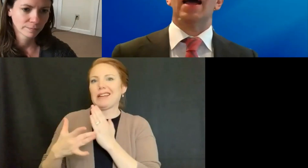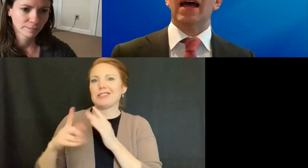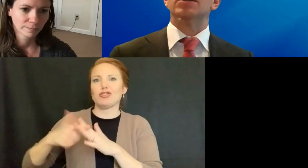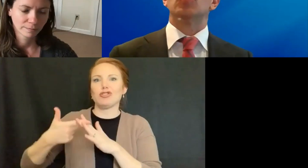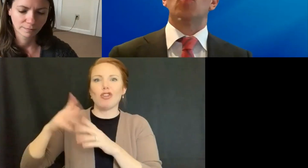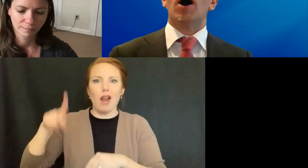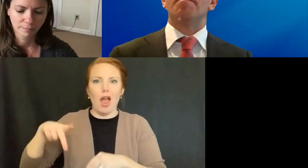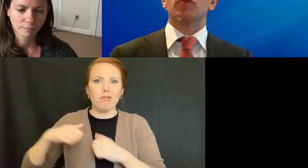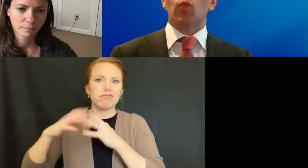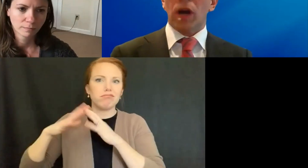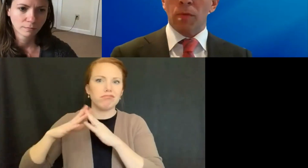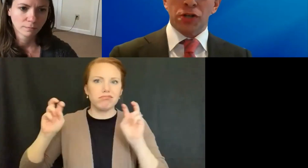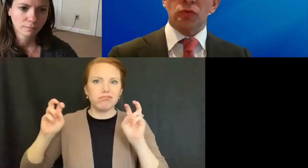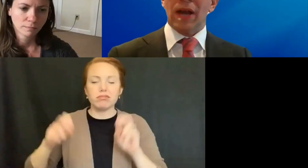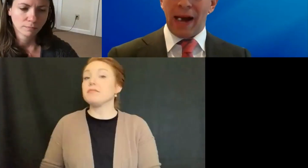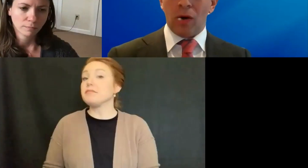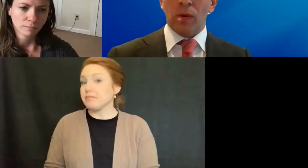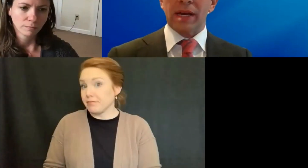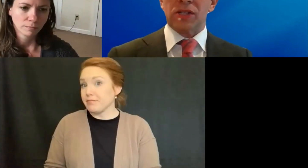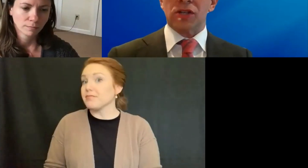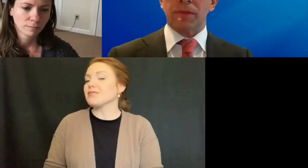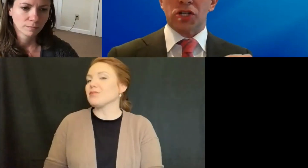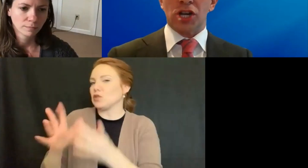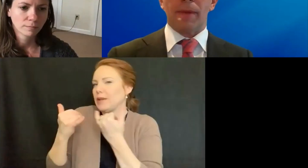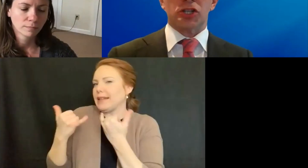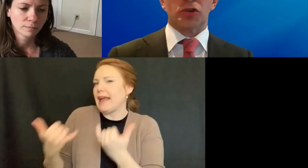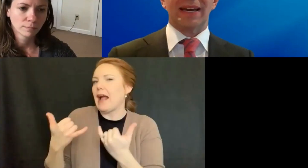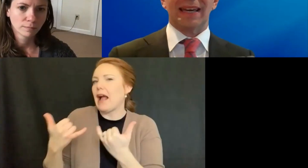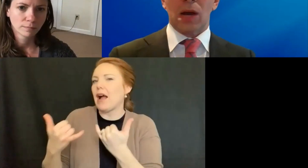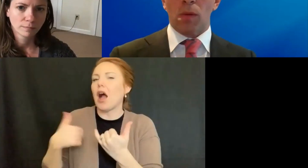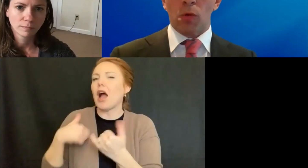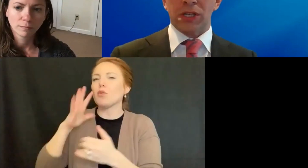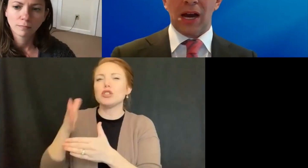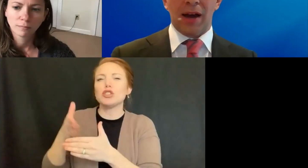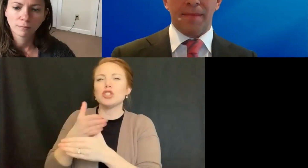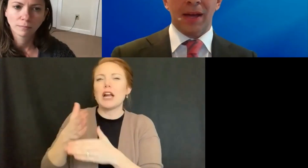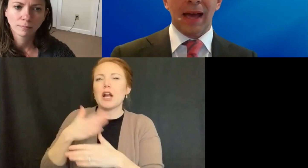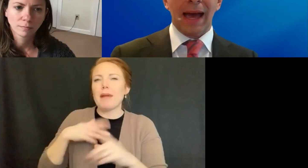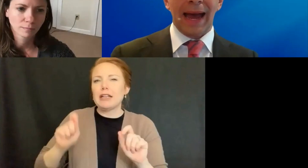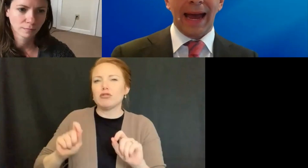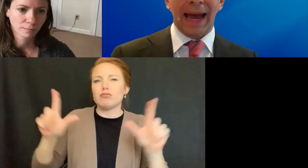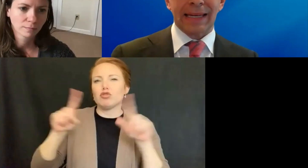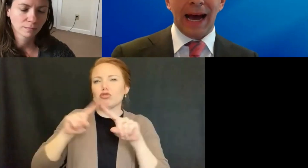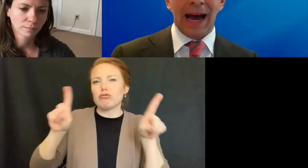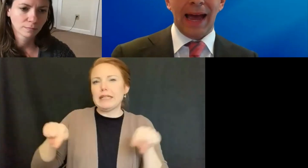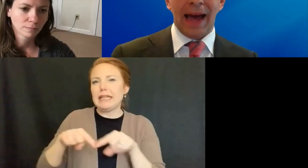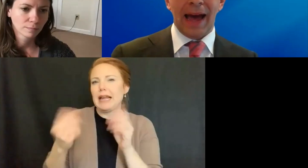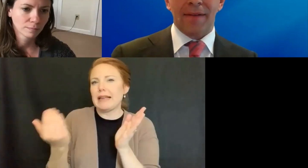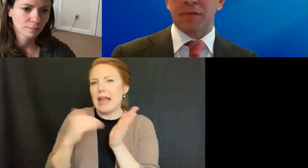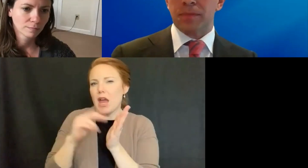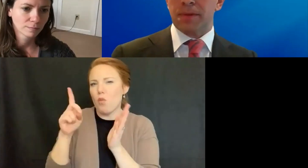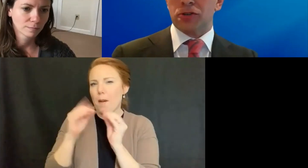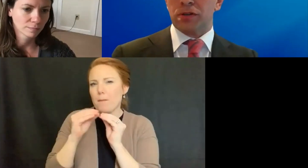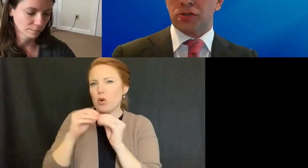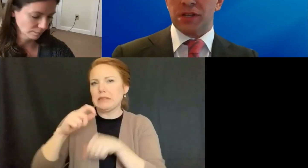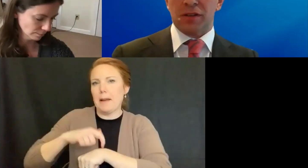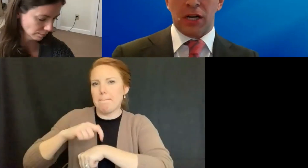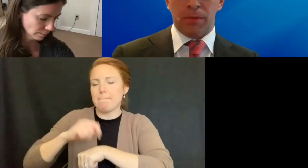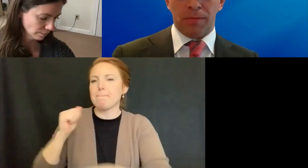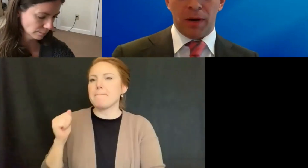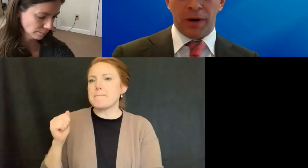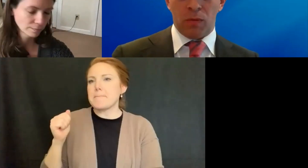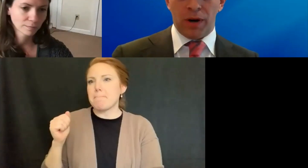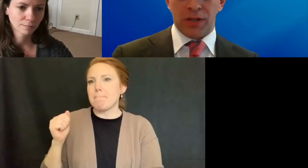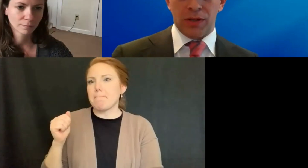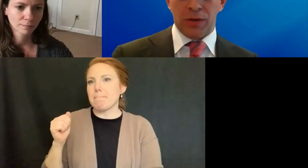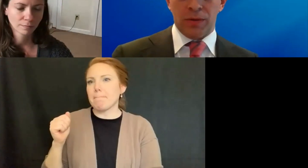Okay. And what I'm going to do now is I'm going to share my screen again one more time. And I have, let me make sure the screen's